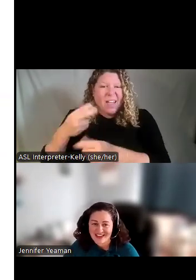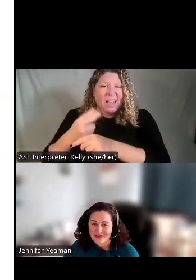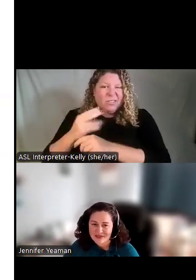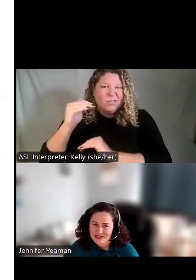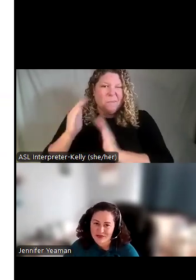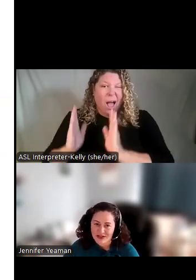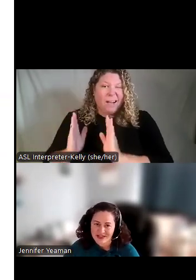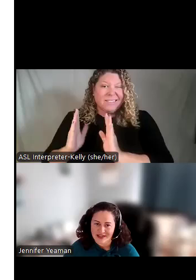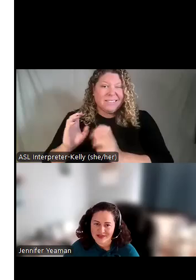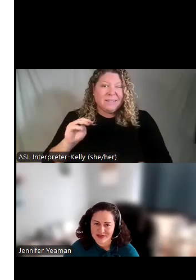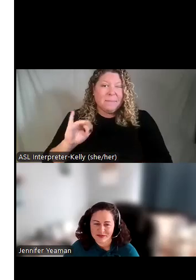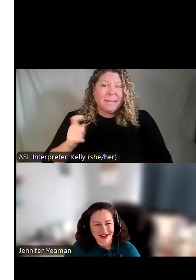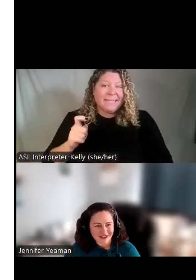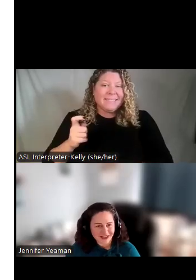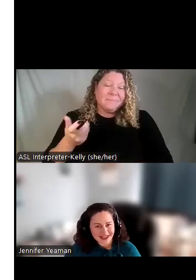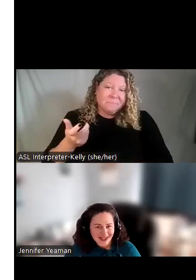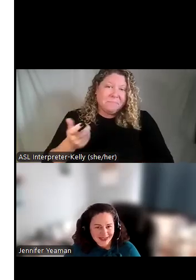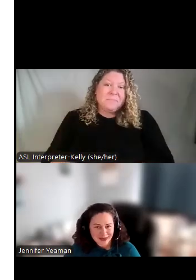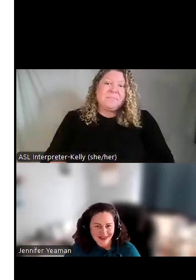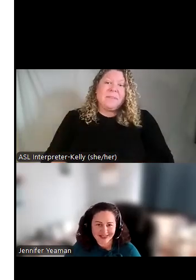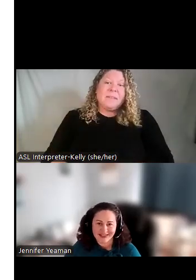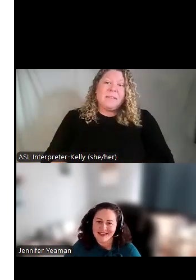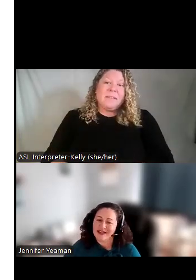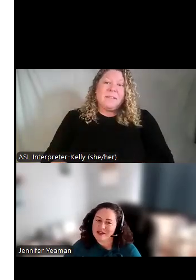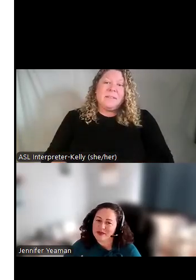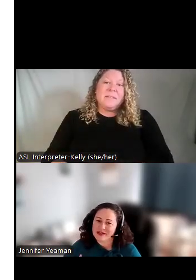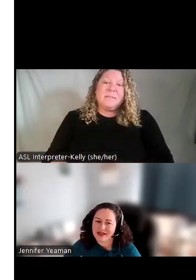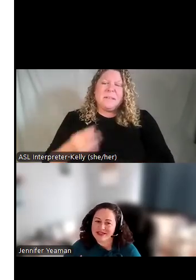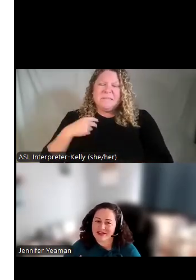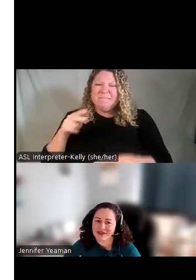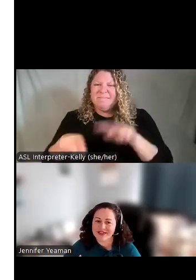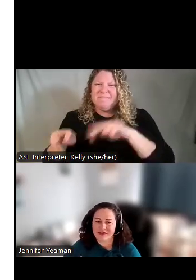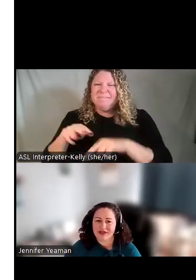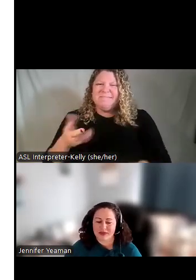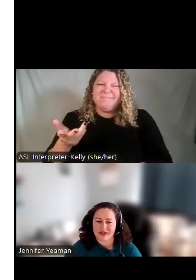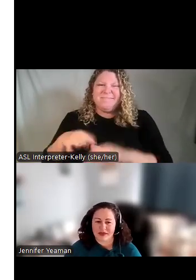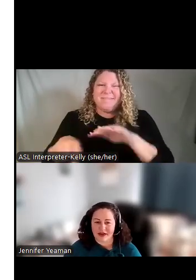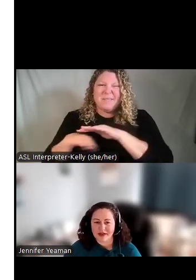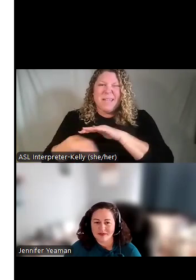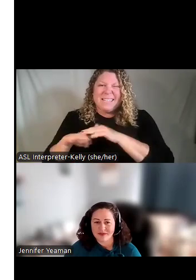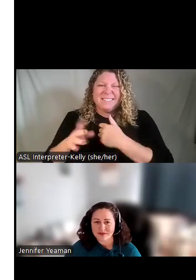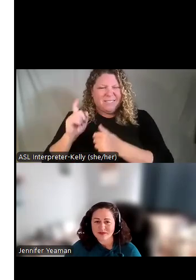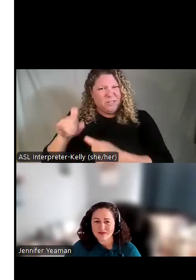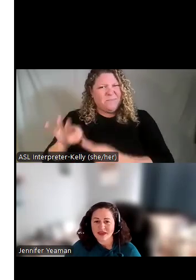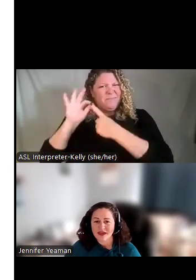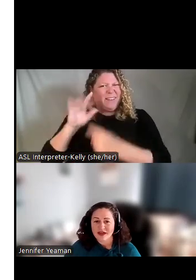mix and an off-the-shelf frosting. But after looking at the product, it looked pretty basic for a 70th birthday